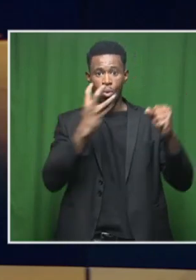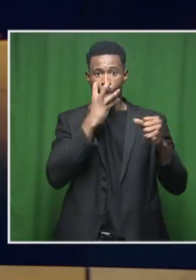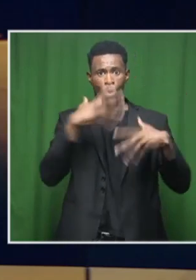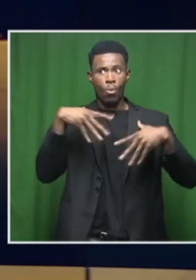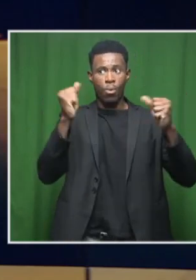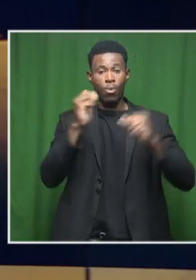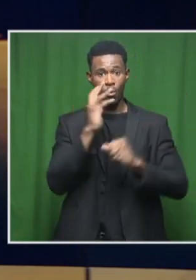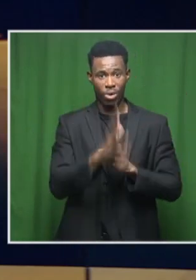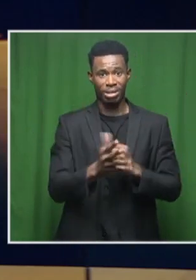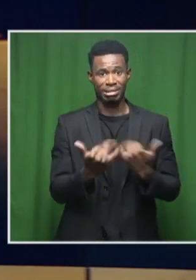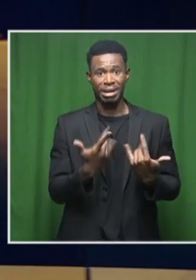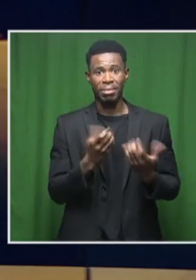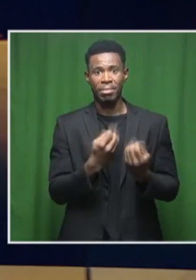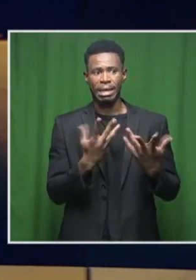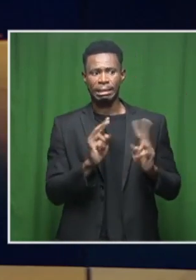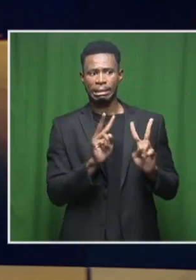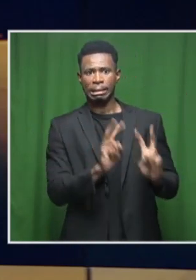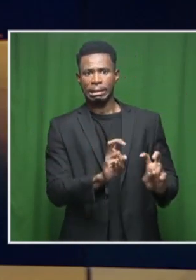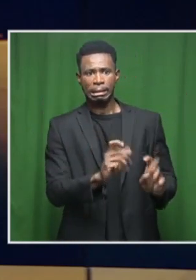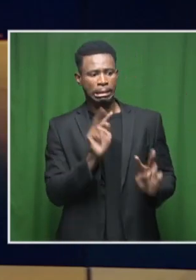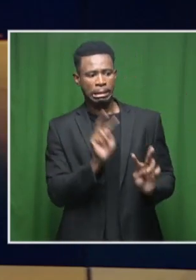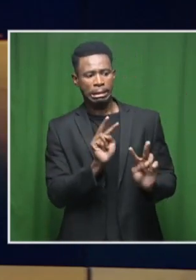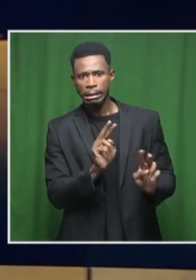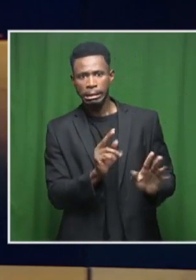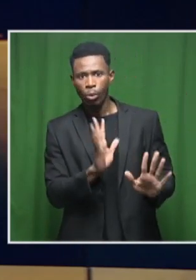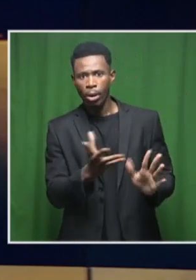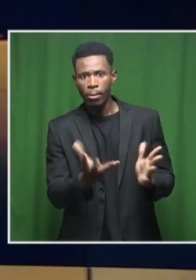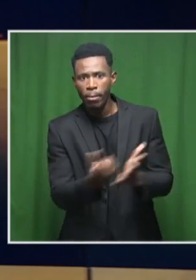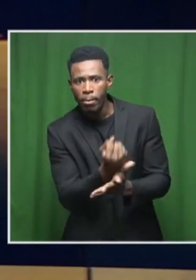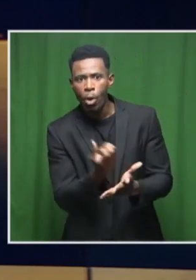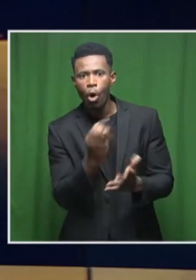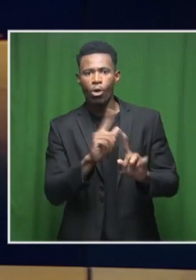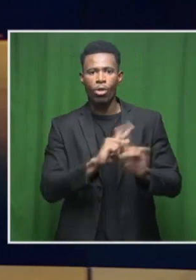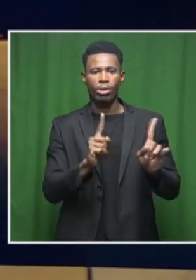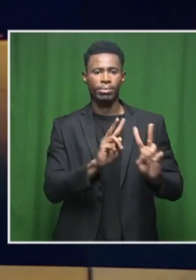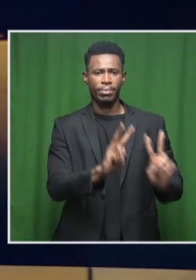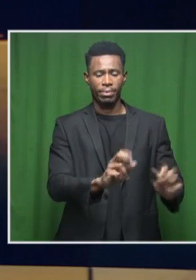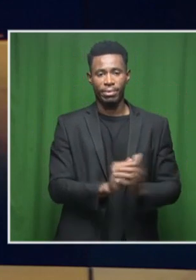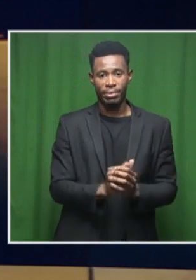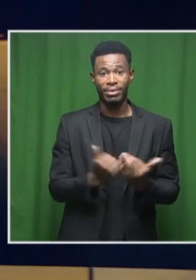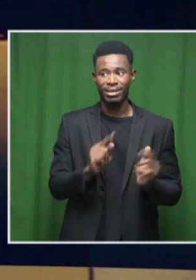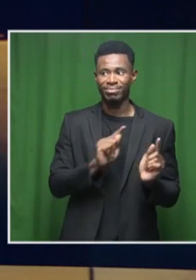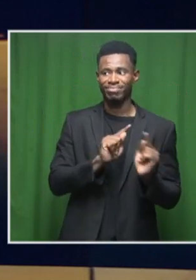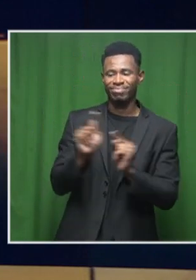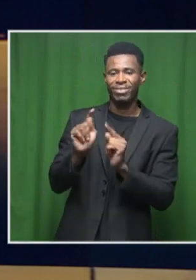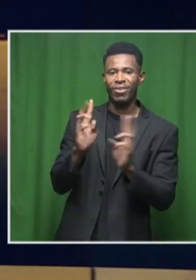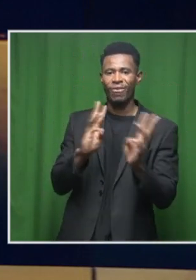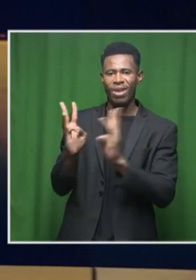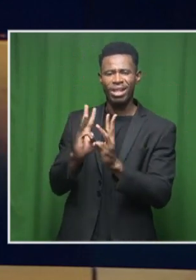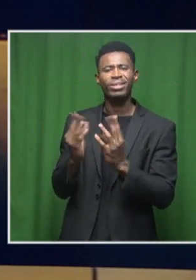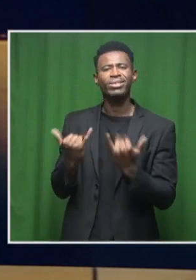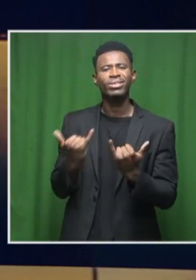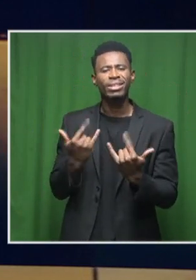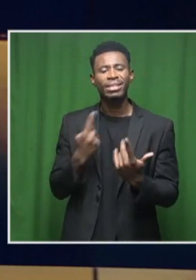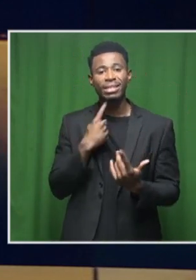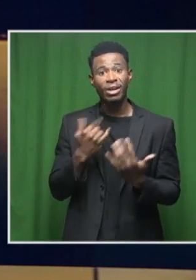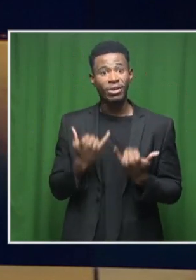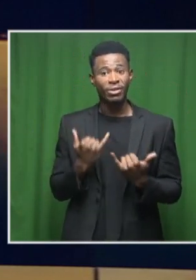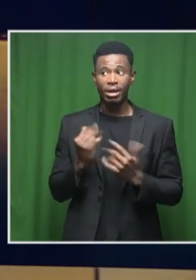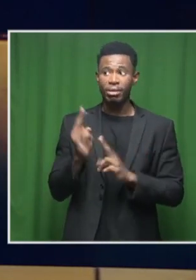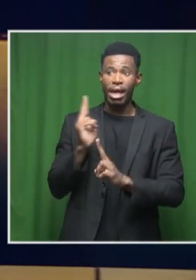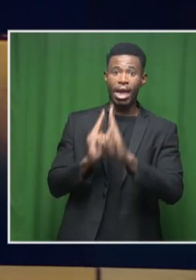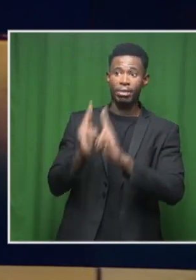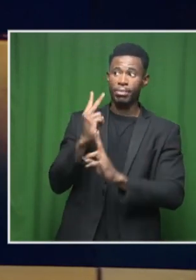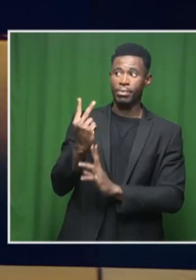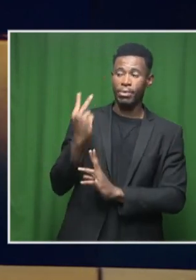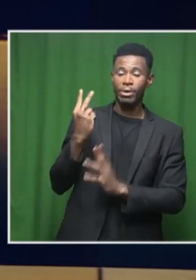Time to check in with the Weather Center. Pamela Zonke is standing by. And I said this morning in our facts of the day and observances, it is